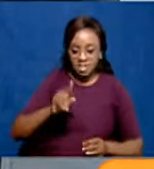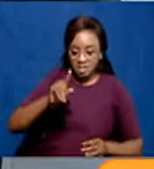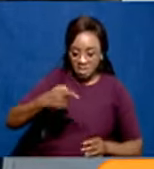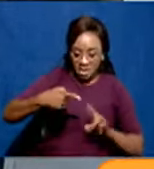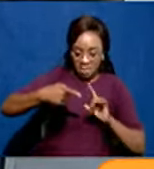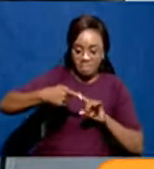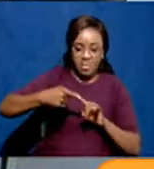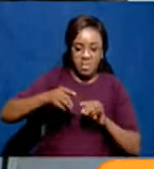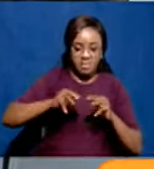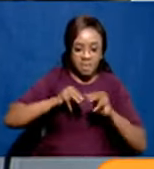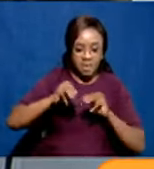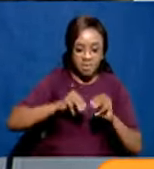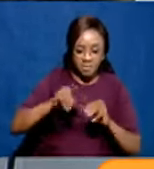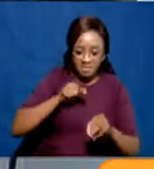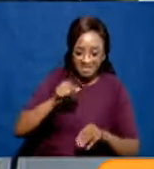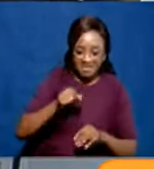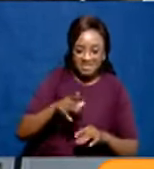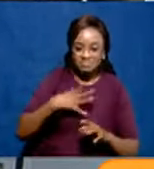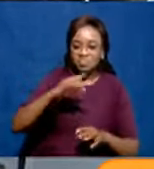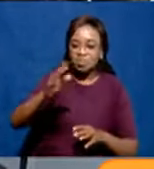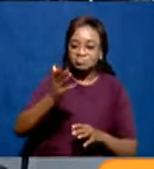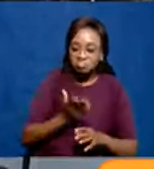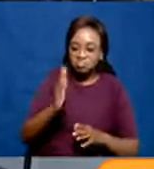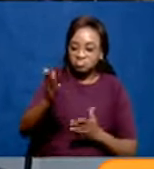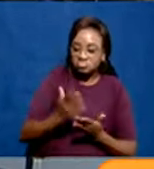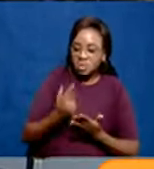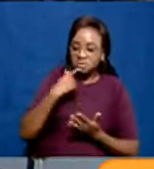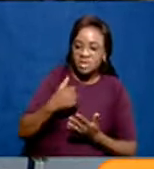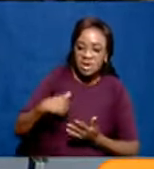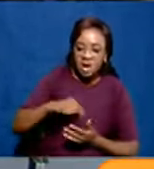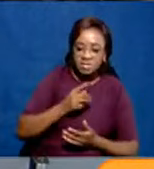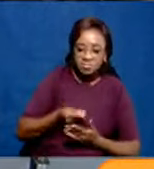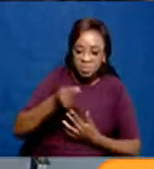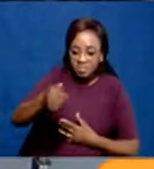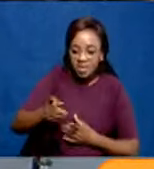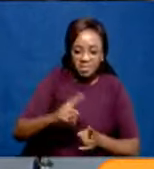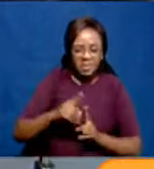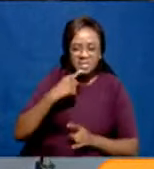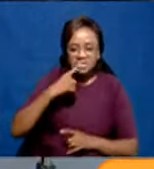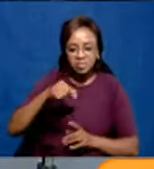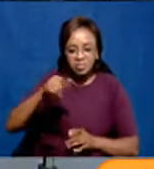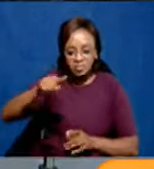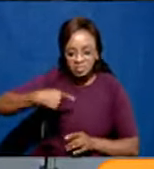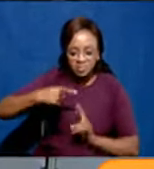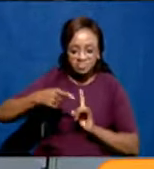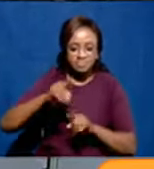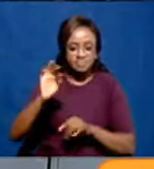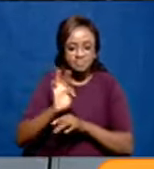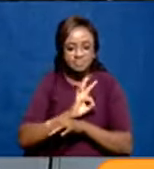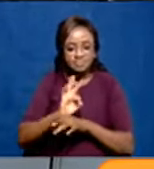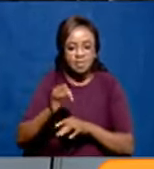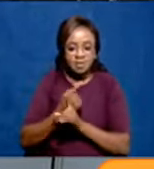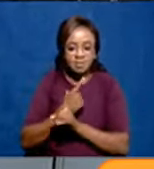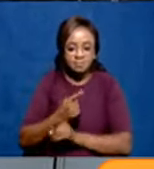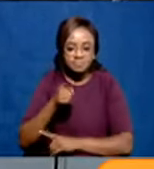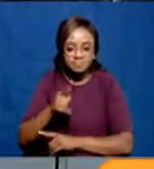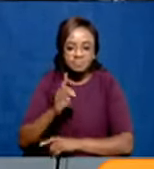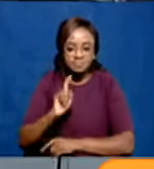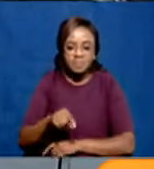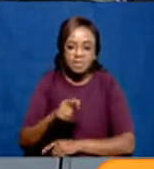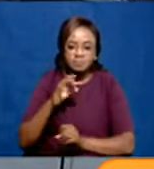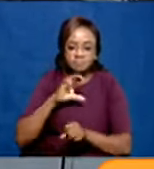in fact, the original draft when it was a bill, said that the claims management, certain functions there, shall be